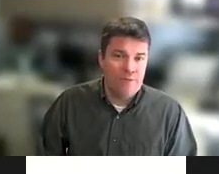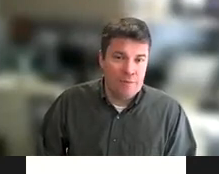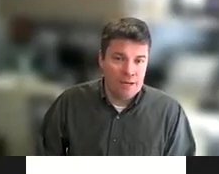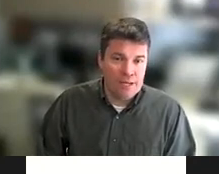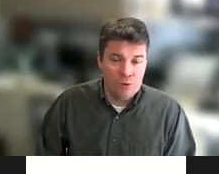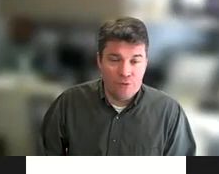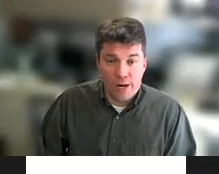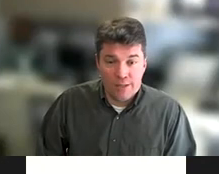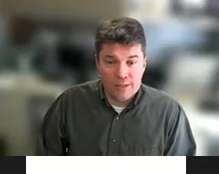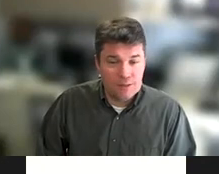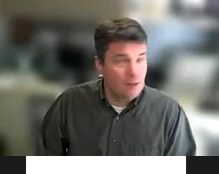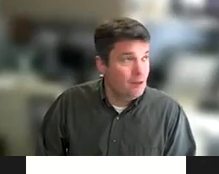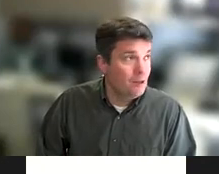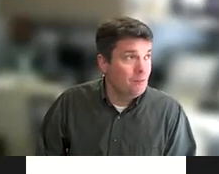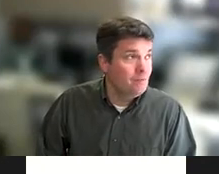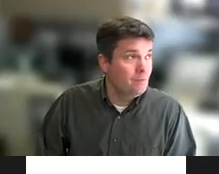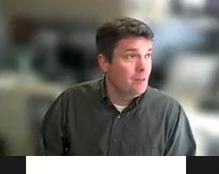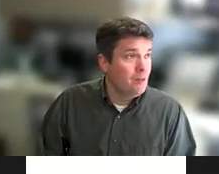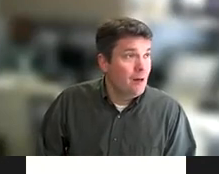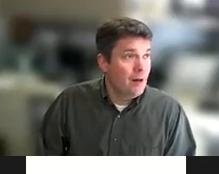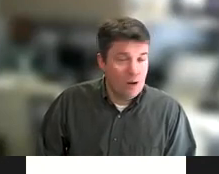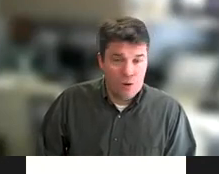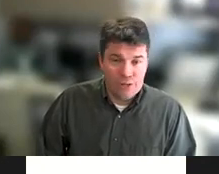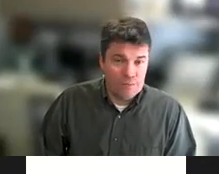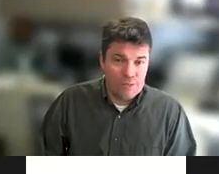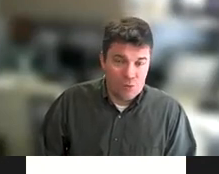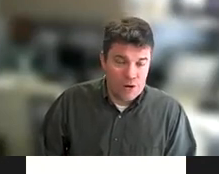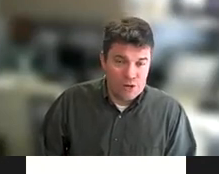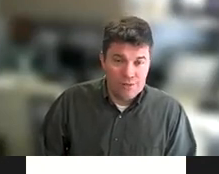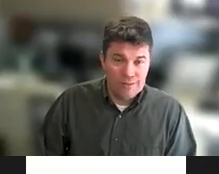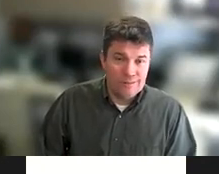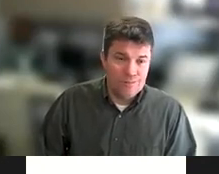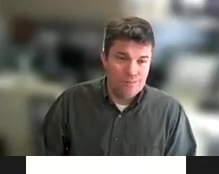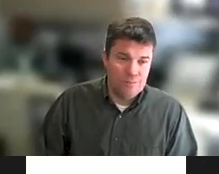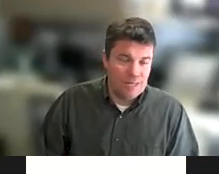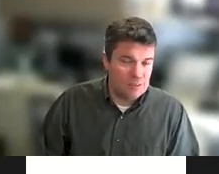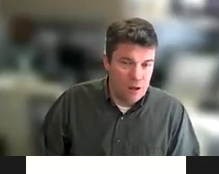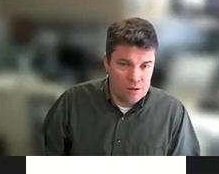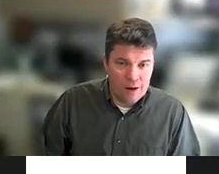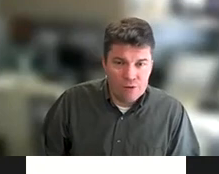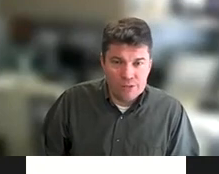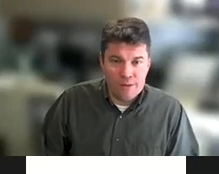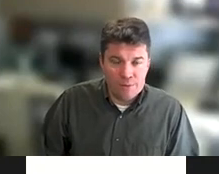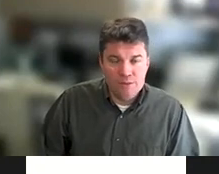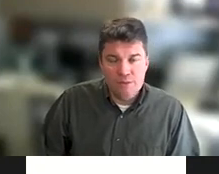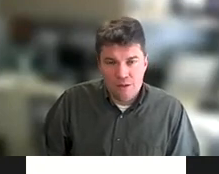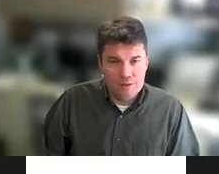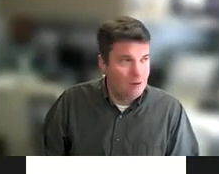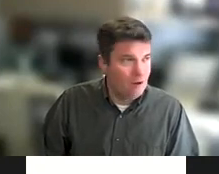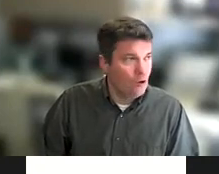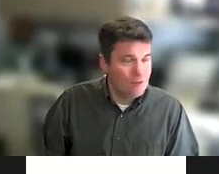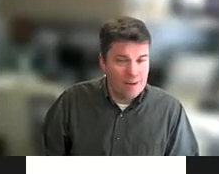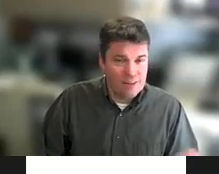please avoid families or friends. I know there's some situations, like small talk, for